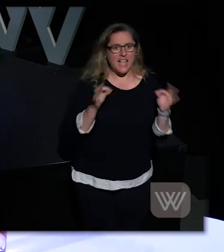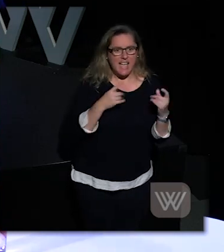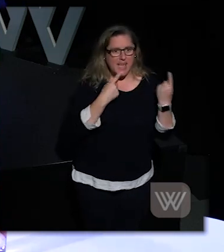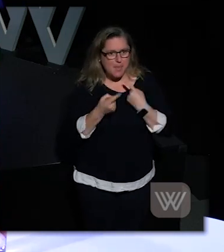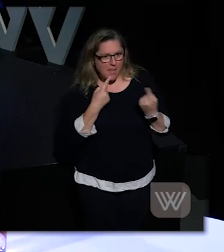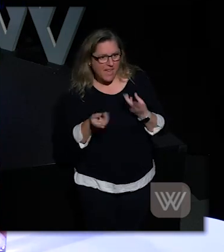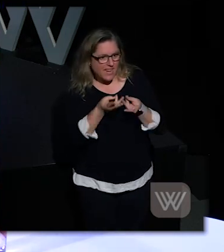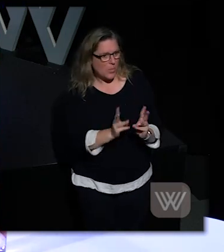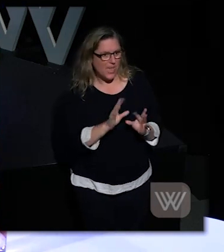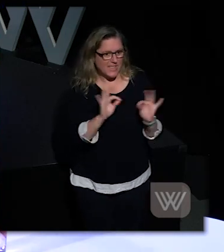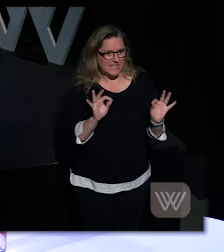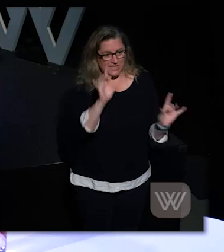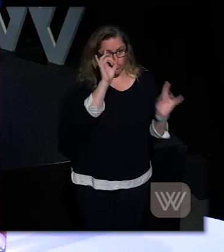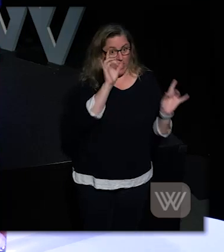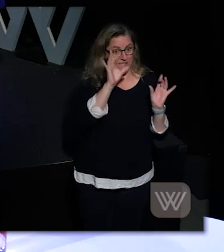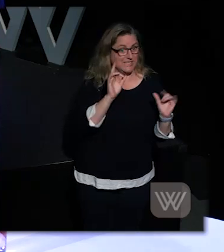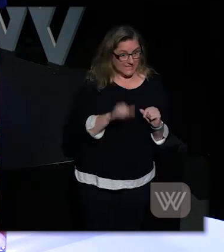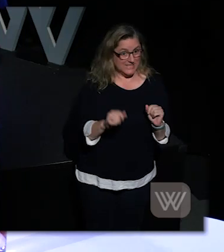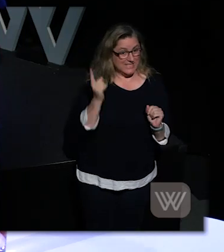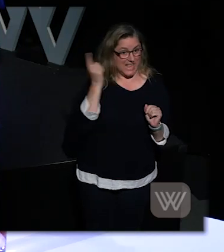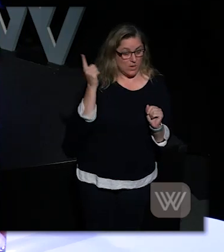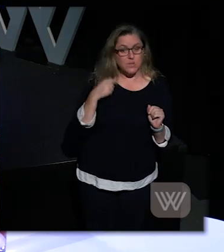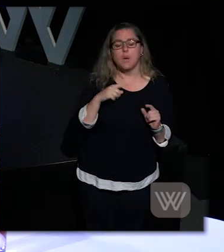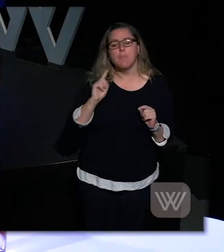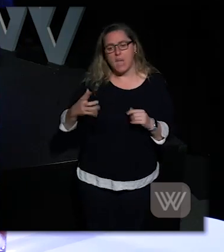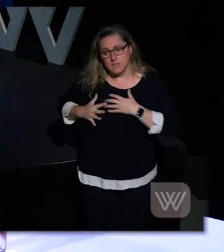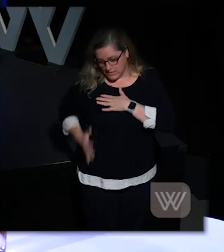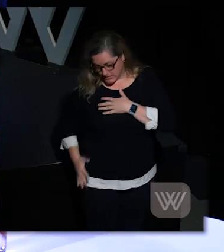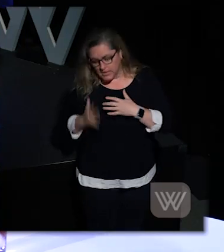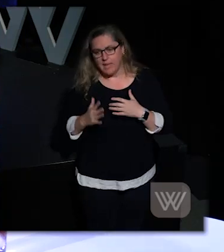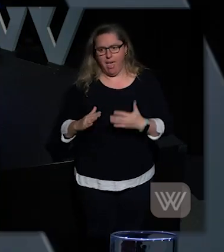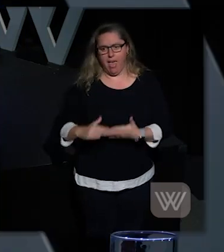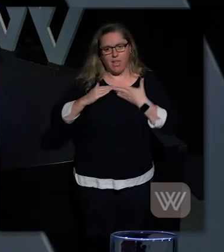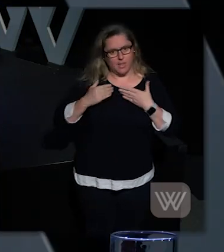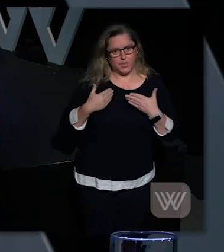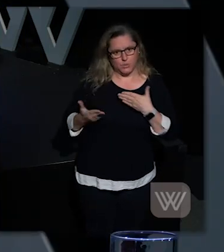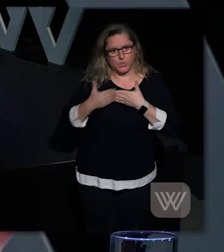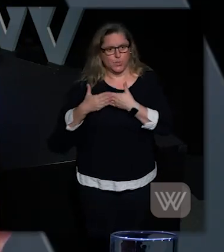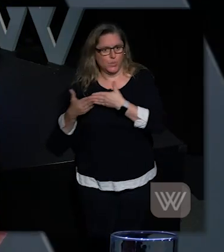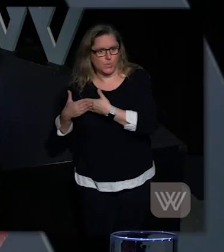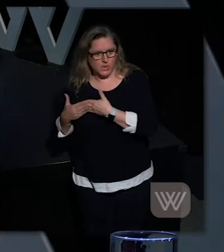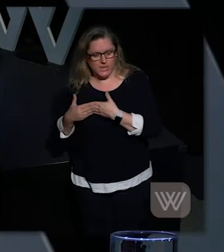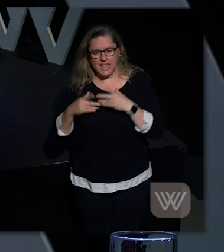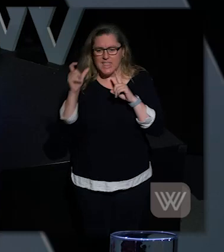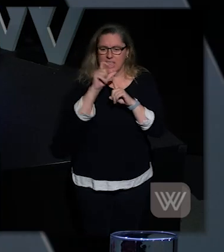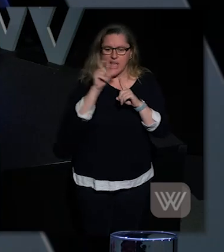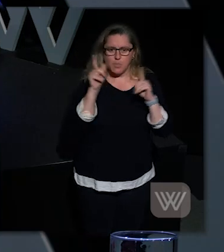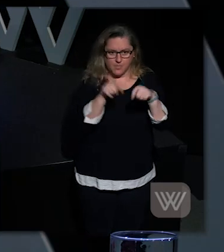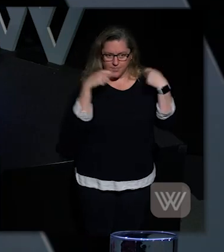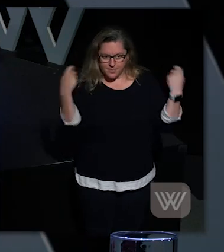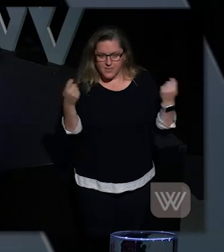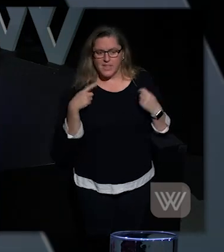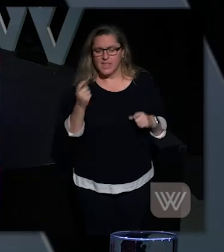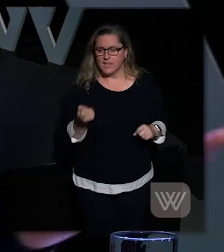it did actually help me. And it was a healing thing to do. Yes. The Canberra Times actually messaged me